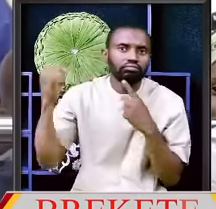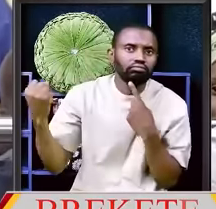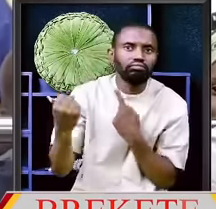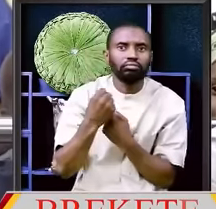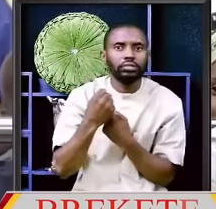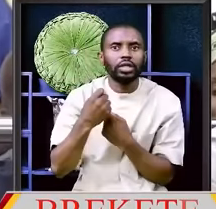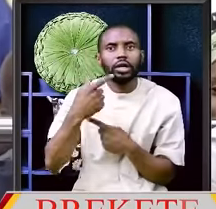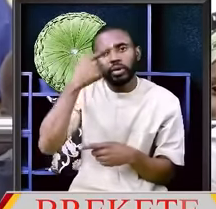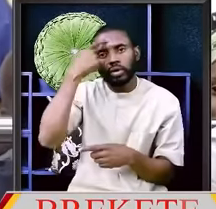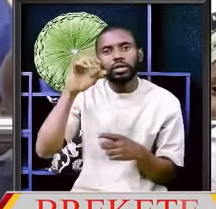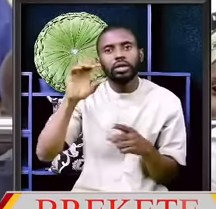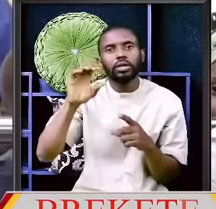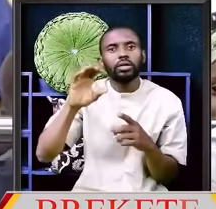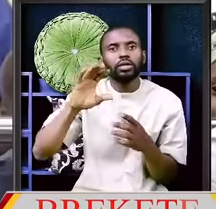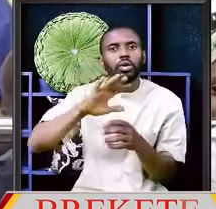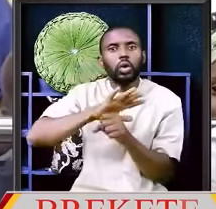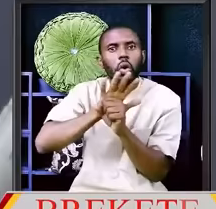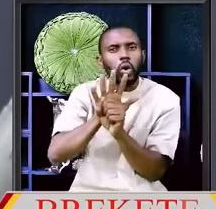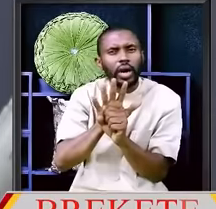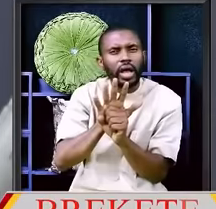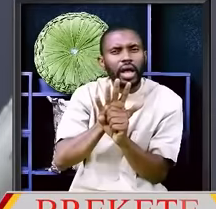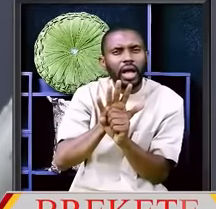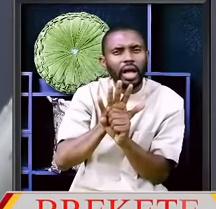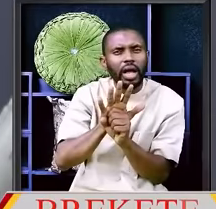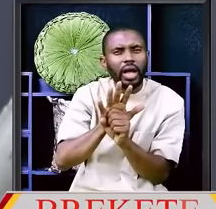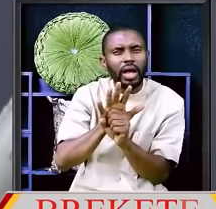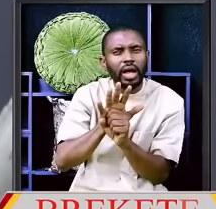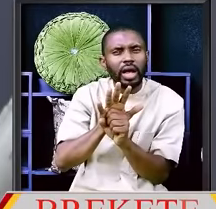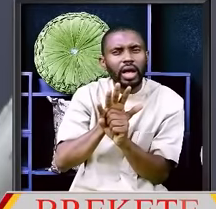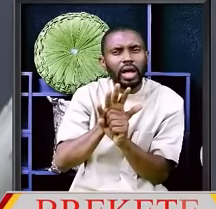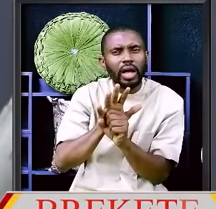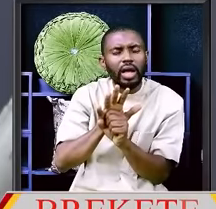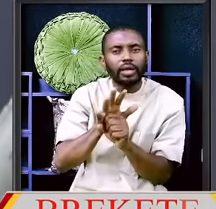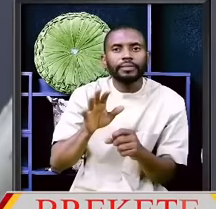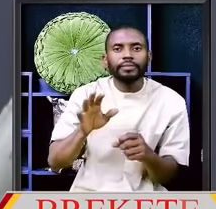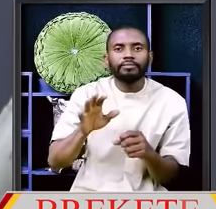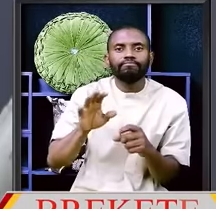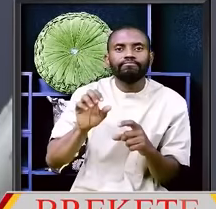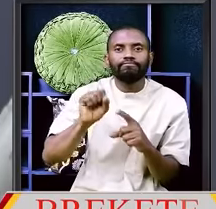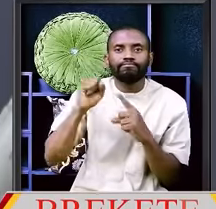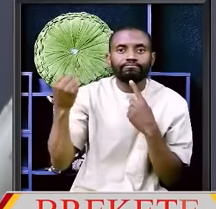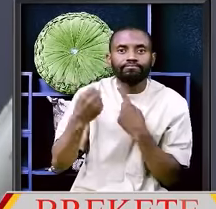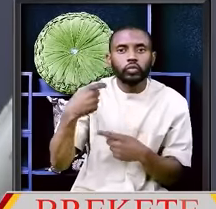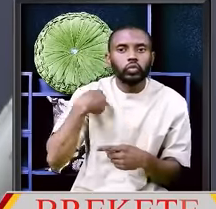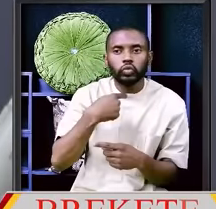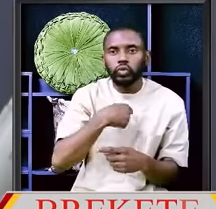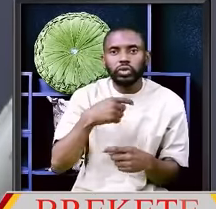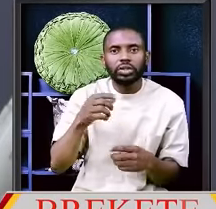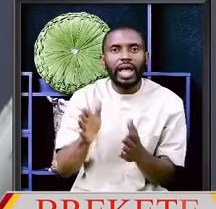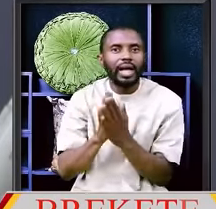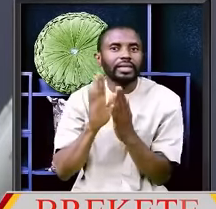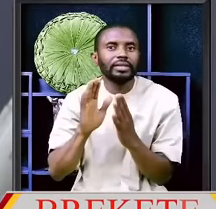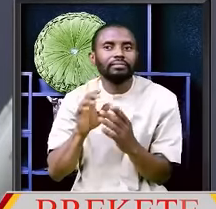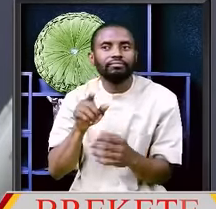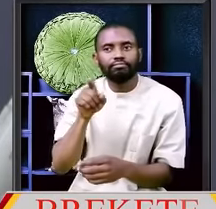In fact, the coroner inquest said, now we the request for that one. Make it face the two way it carry